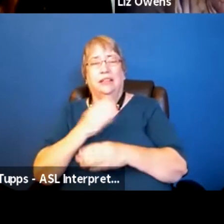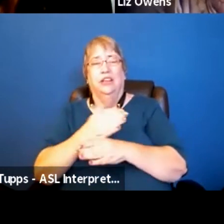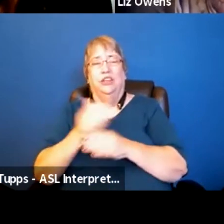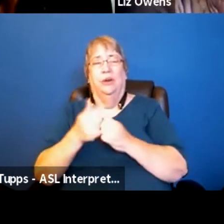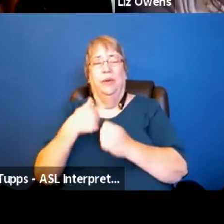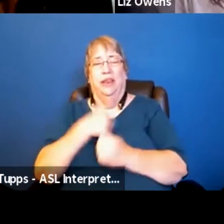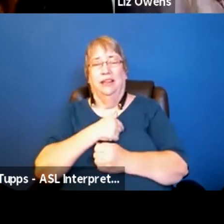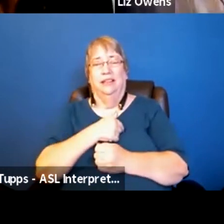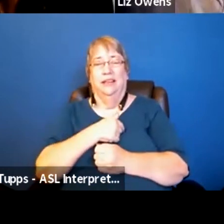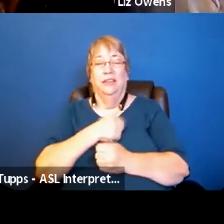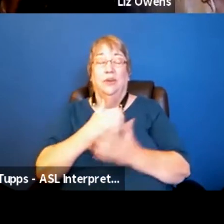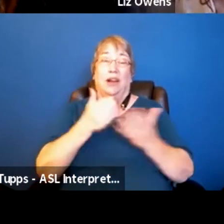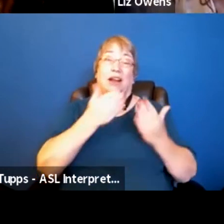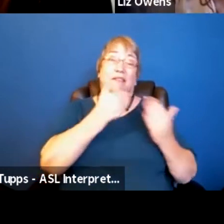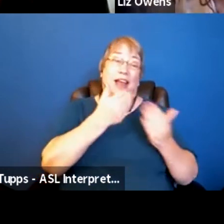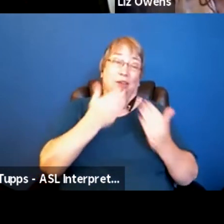a negative.